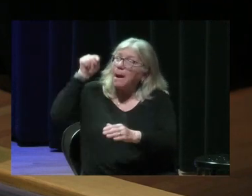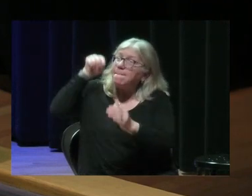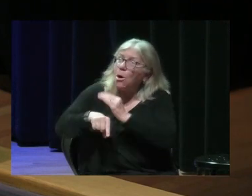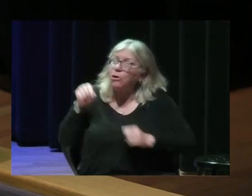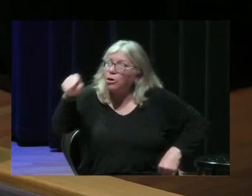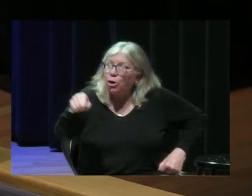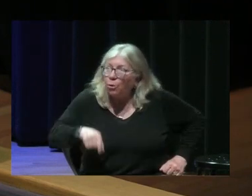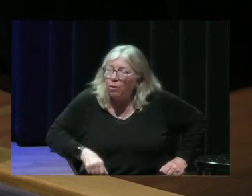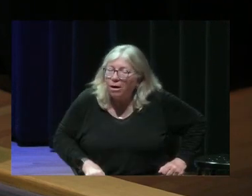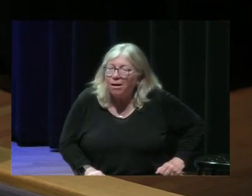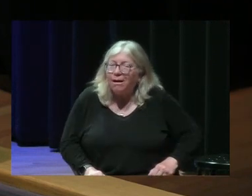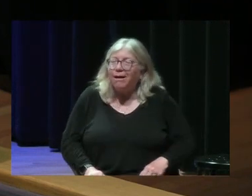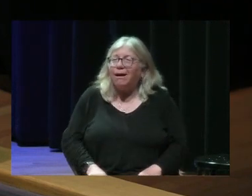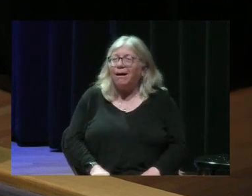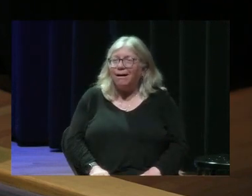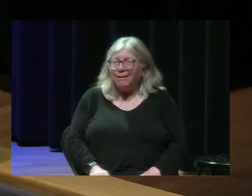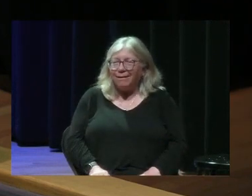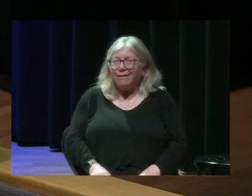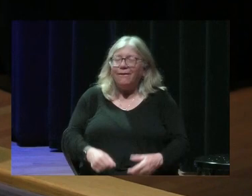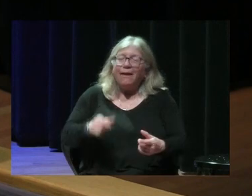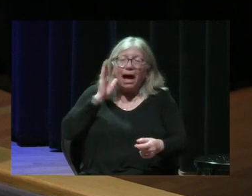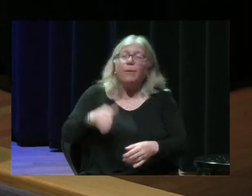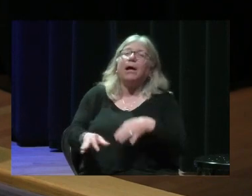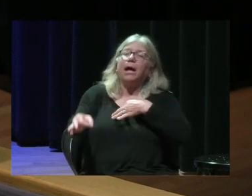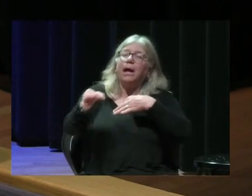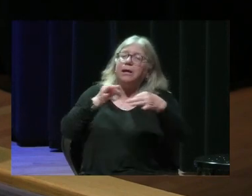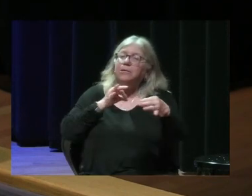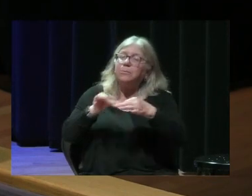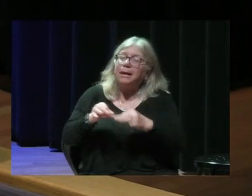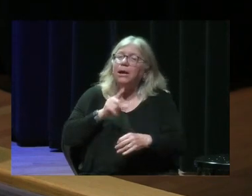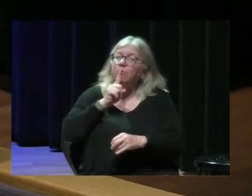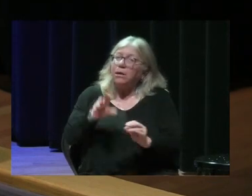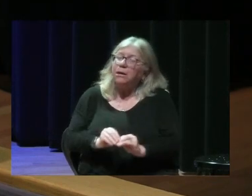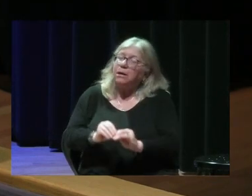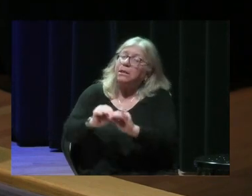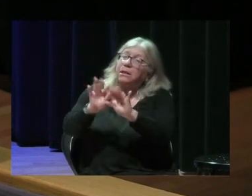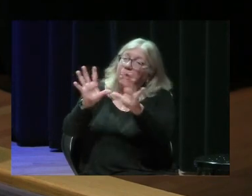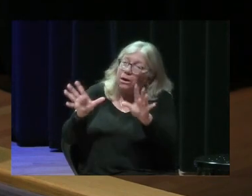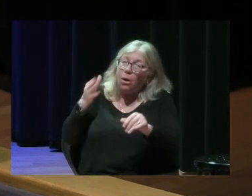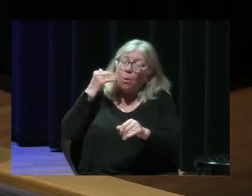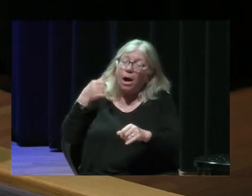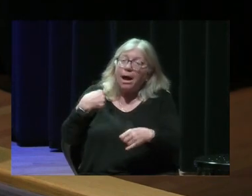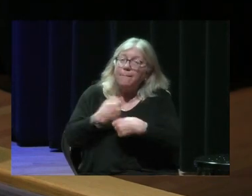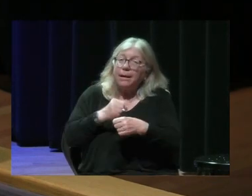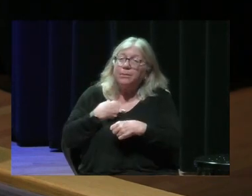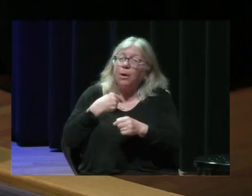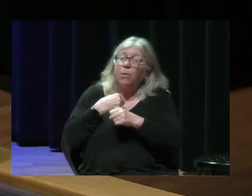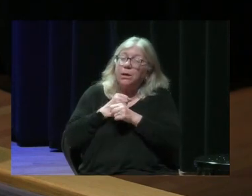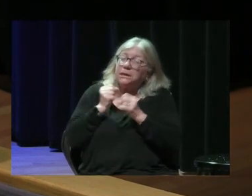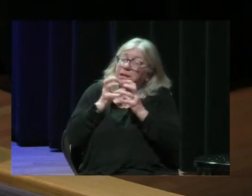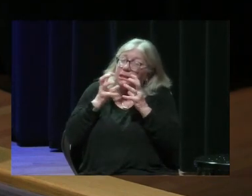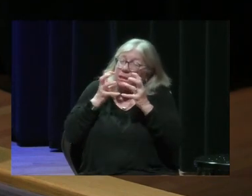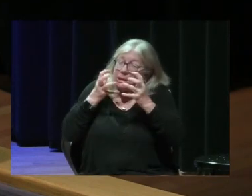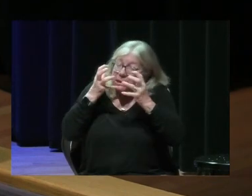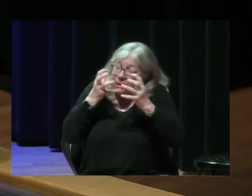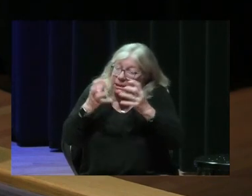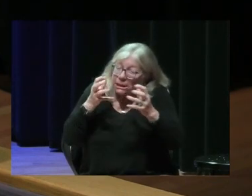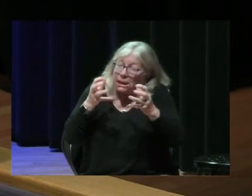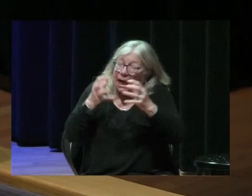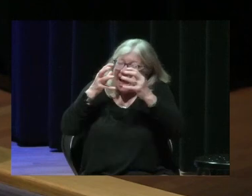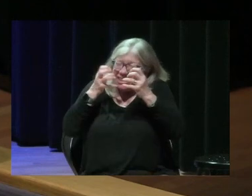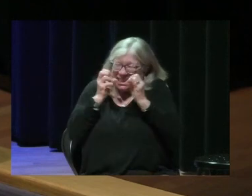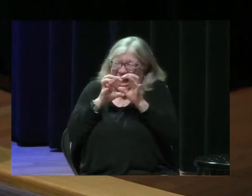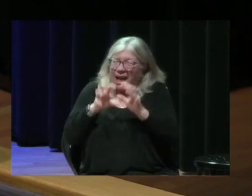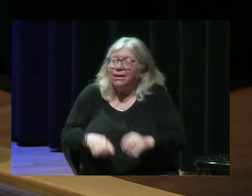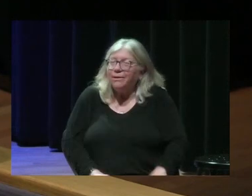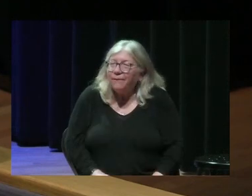you. I'm going to explain it really clearly why this makes me want to come out of my skin and you won't do it anymore. And it never works like